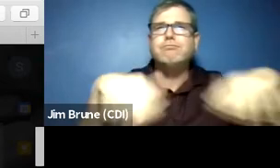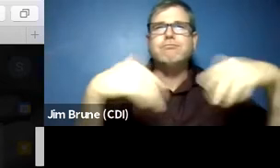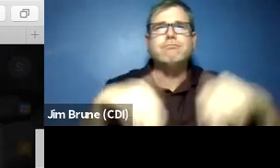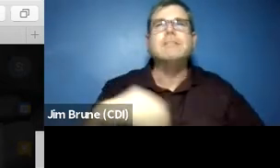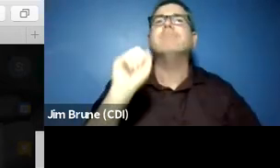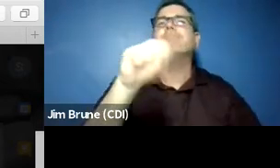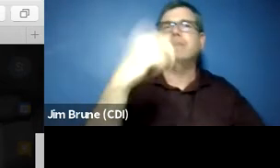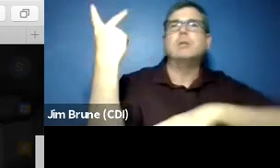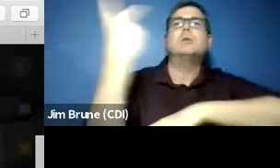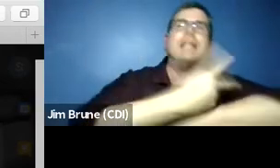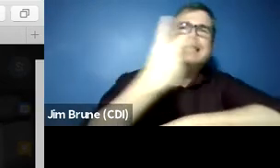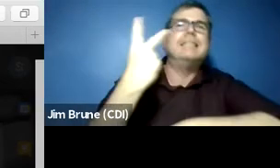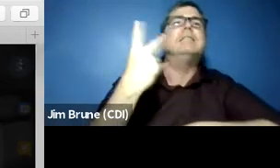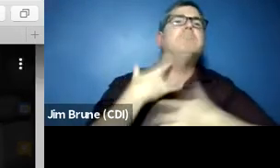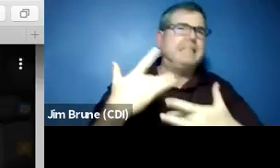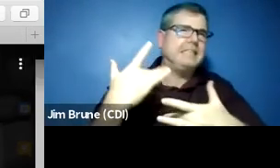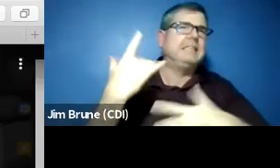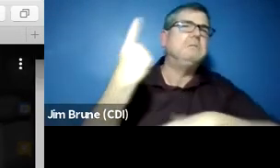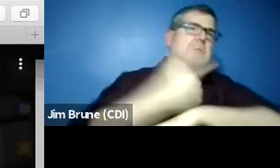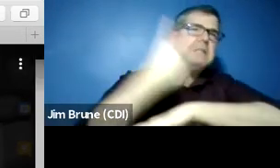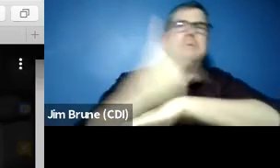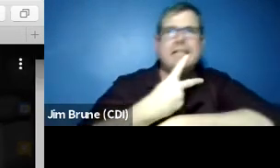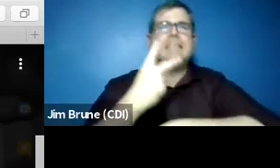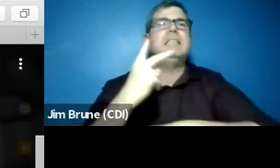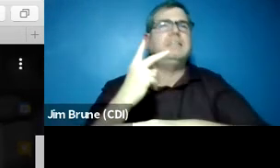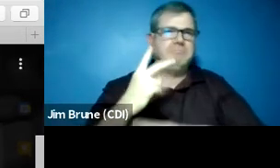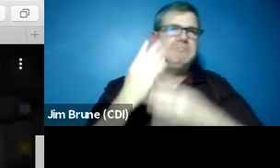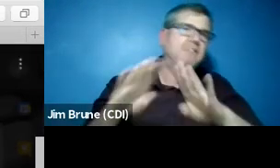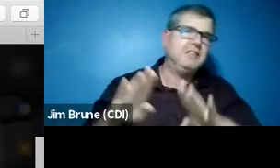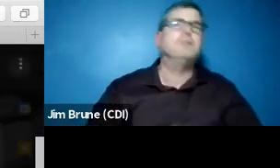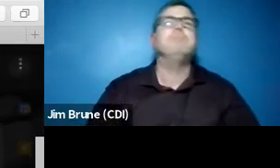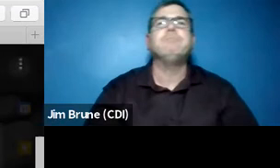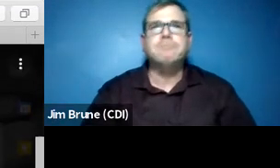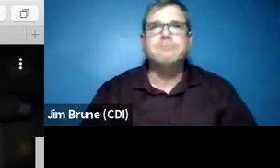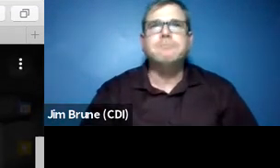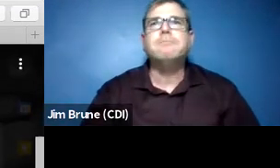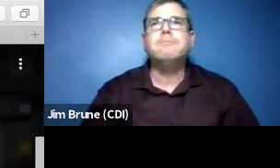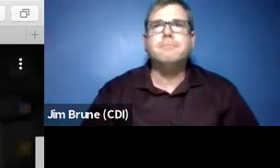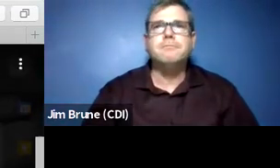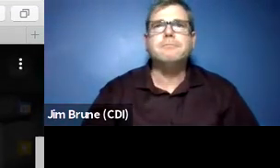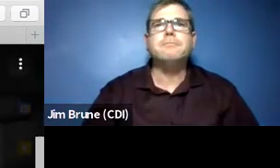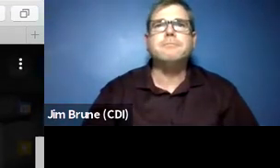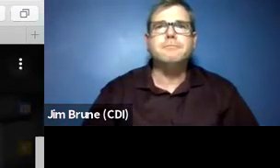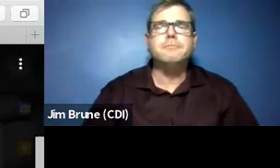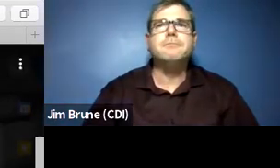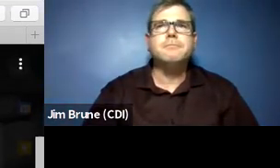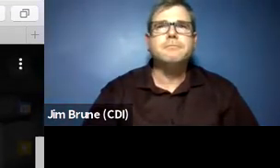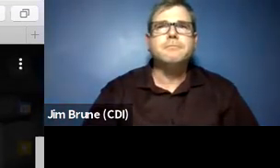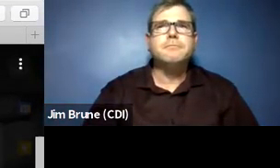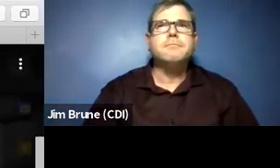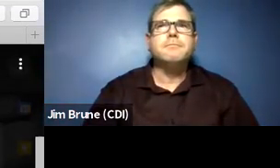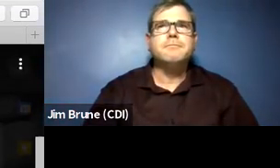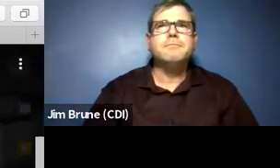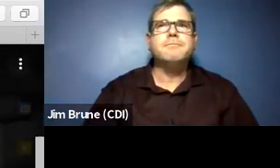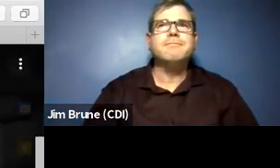So let's move on to the next slide. Oops. What just happened? Oh, there we go. Okay. I gotta move this